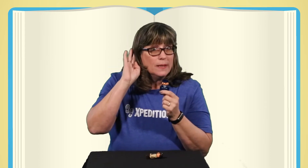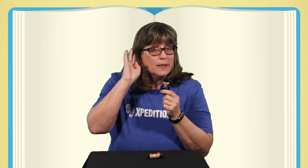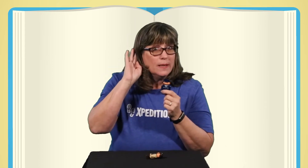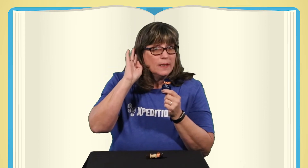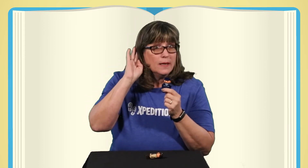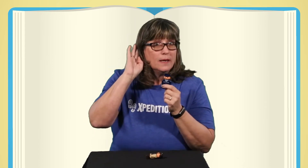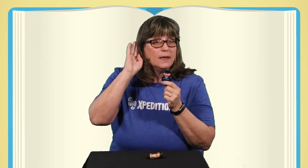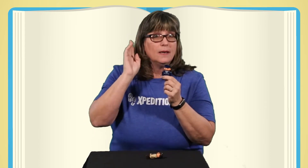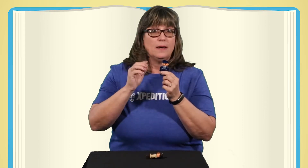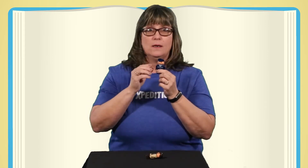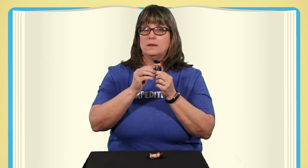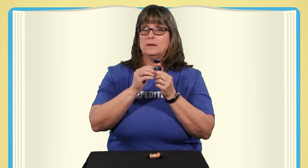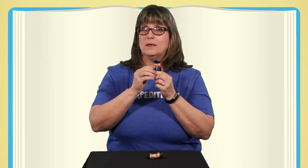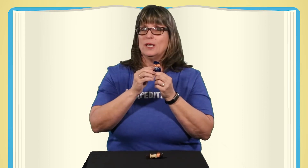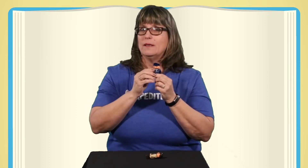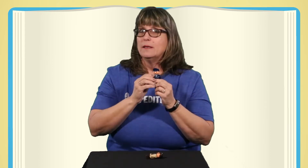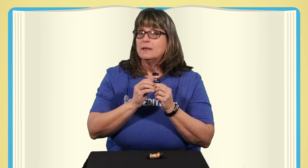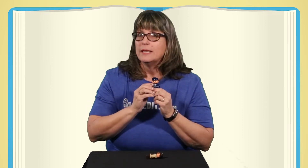help!